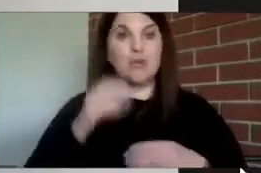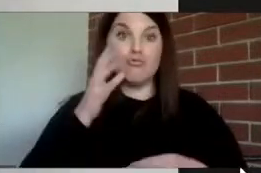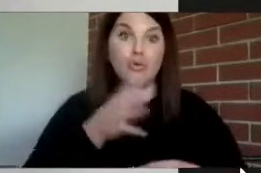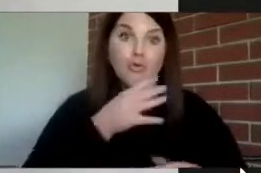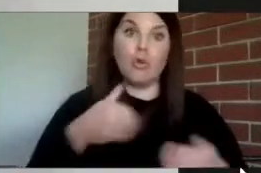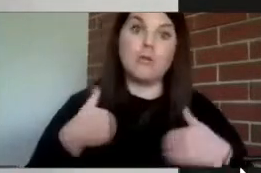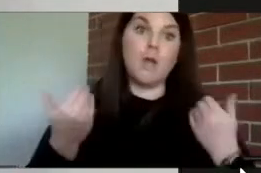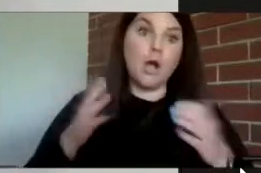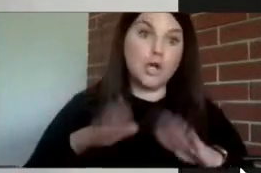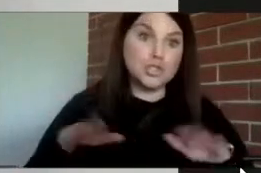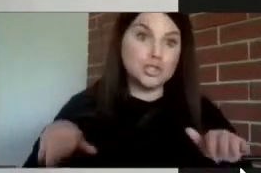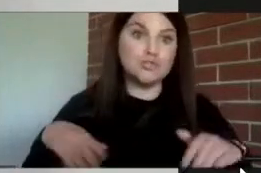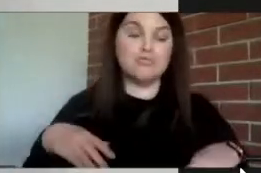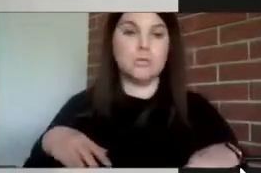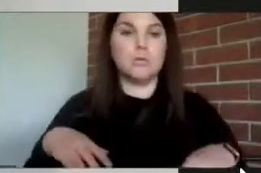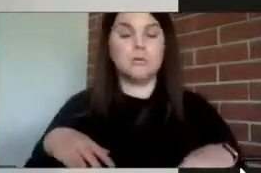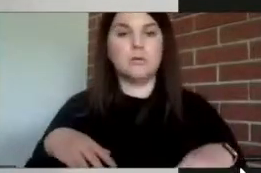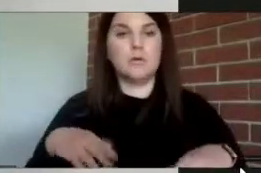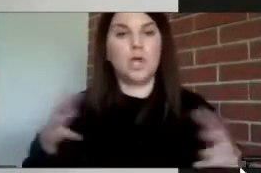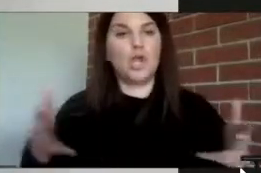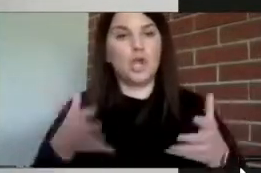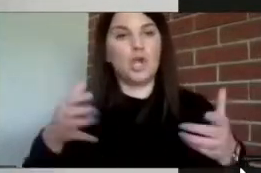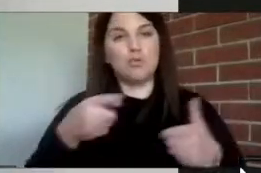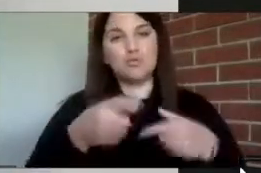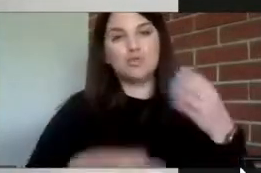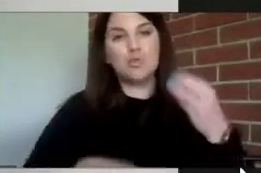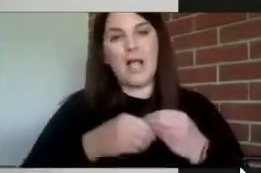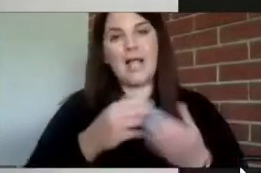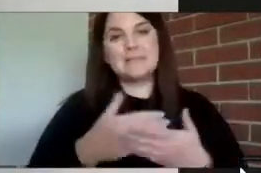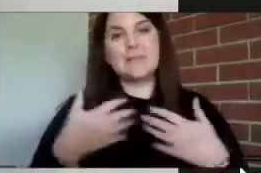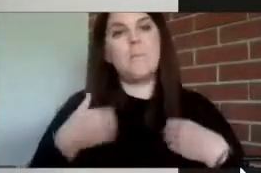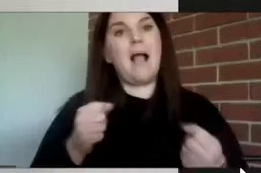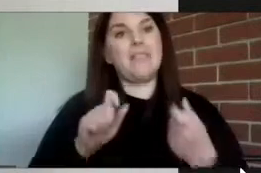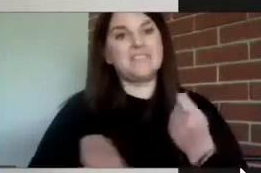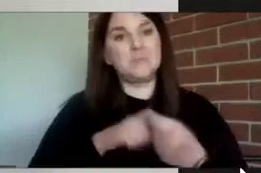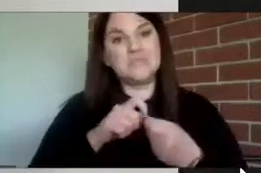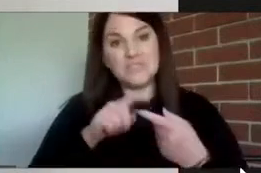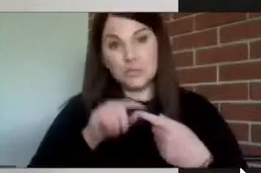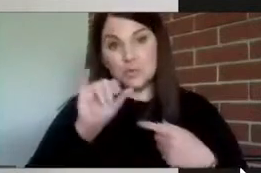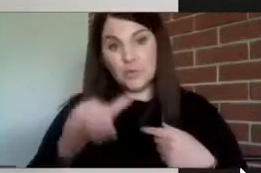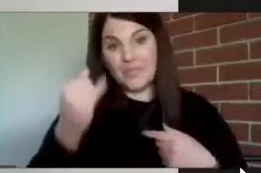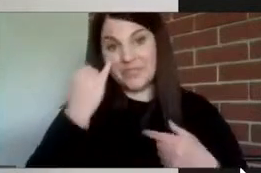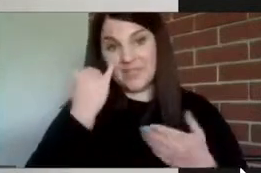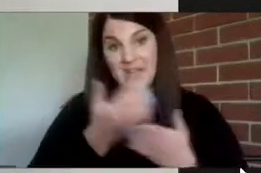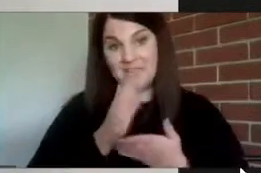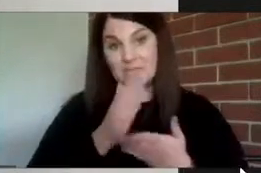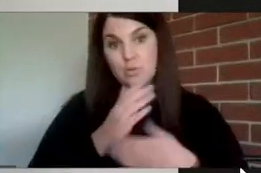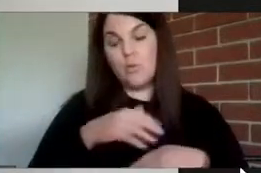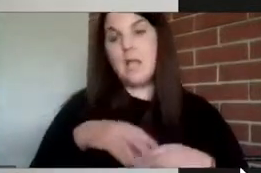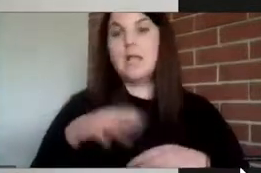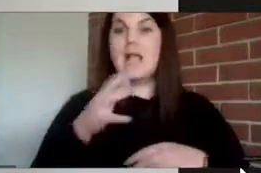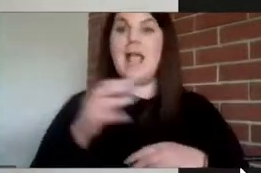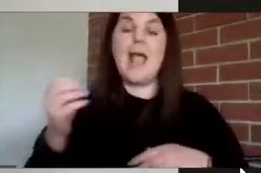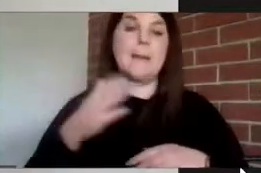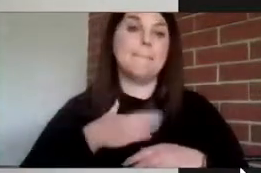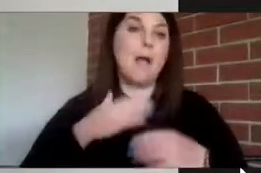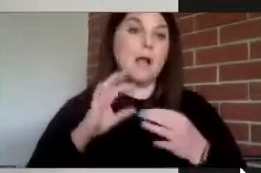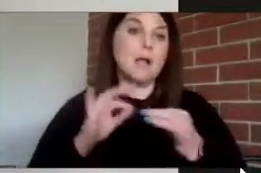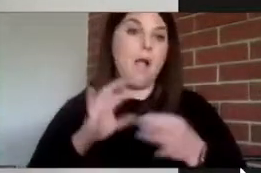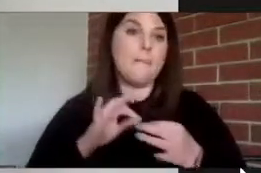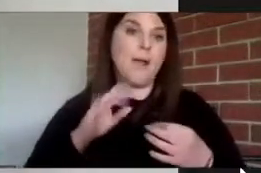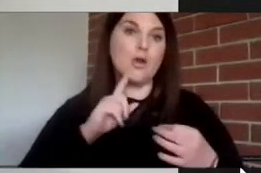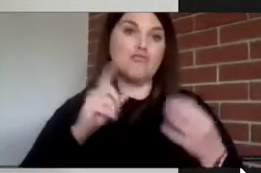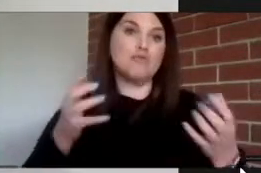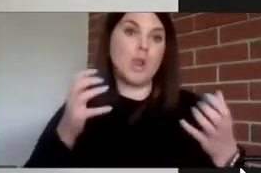young children. Would encourage you to add just some health specifics to that, if that's okay. And then my comment, I just really